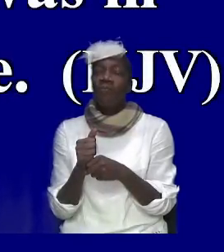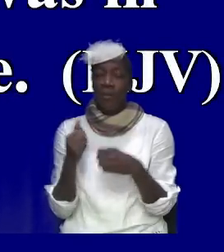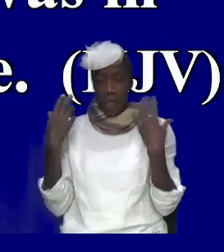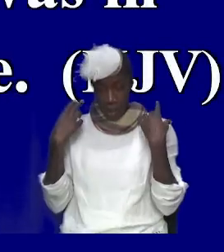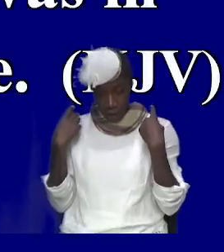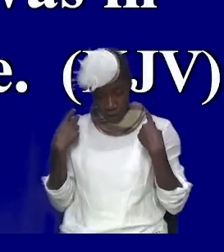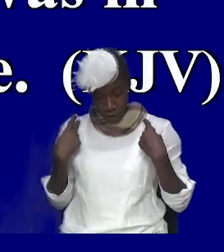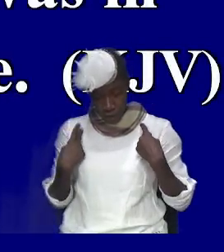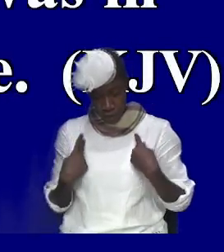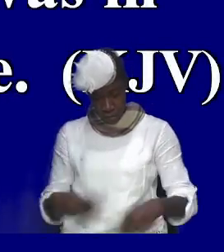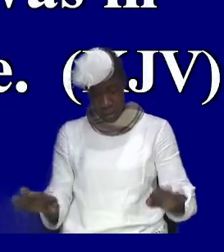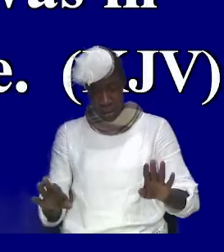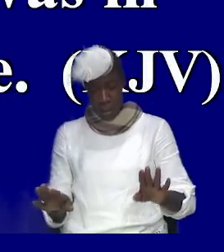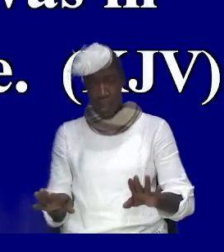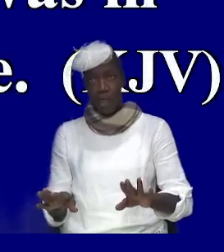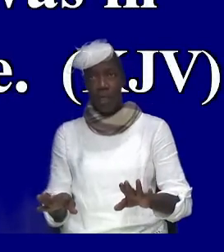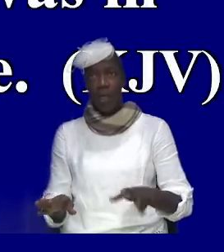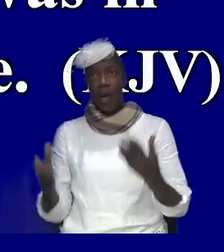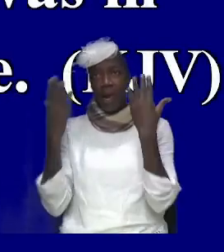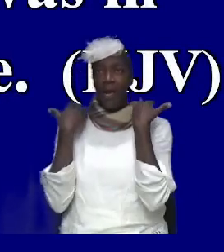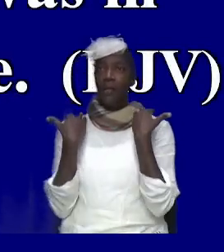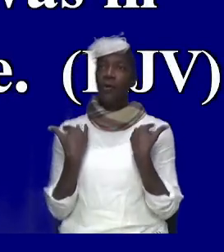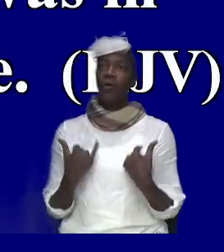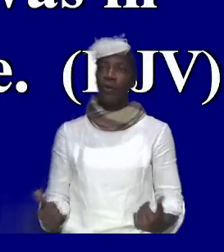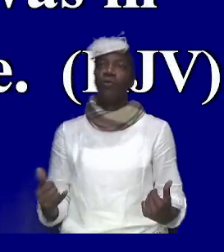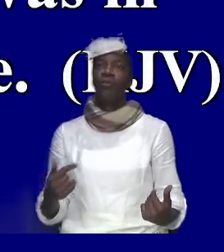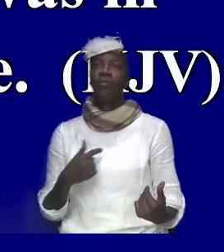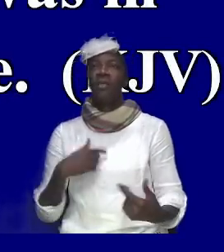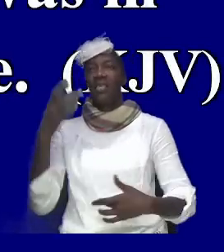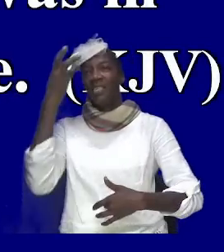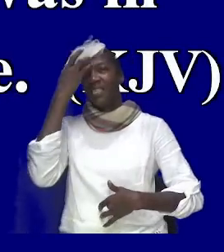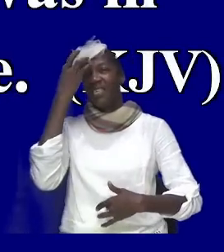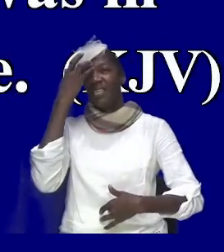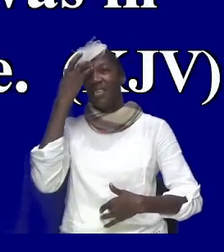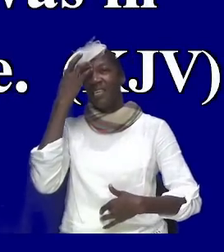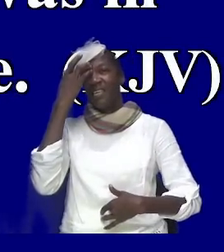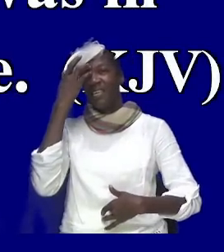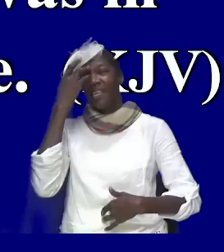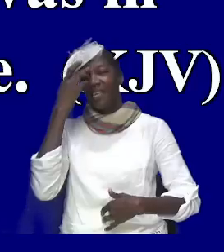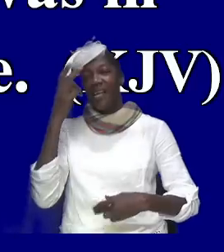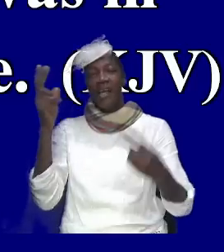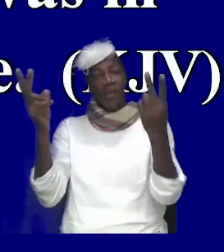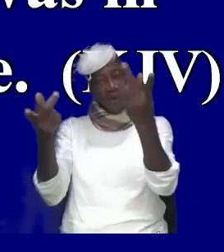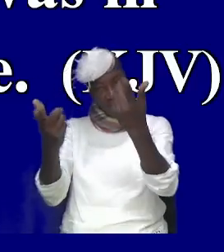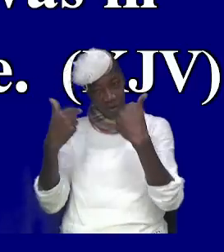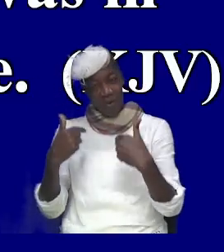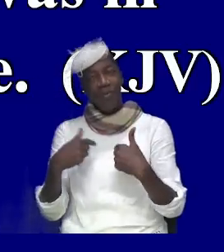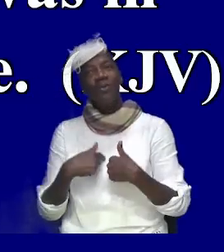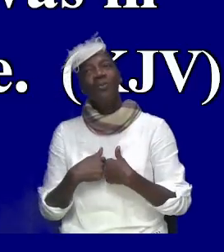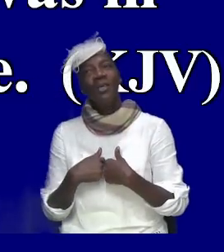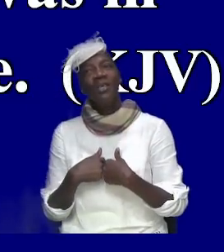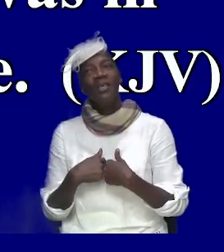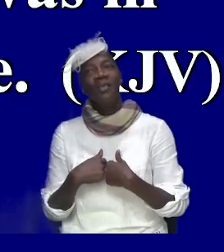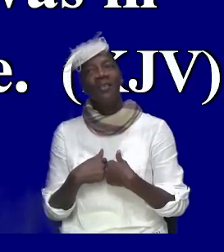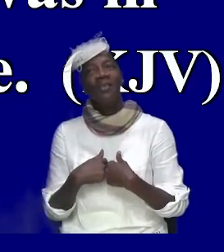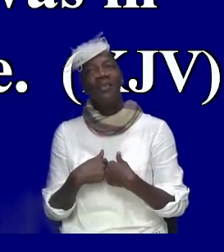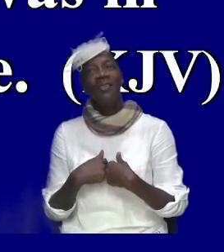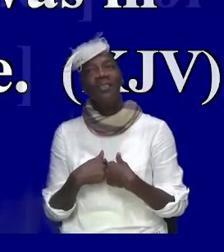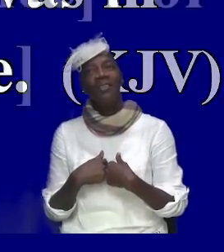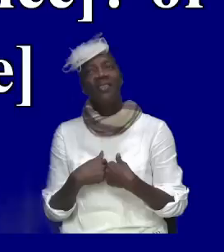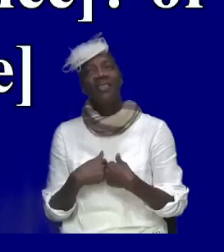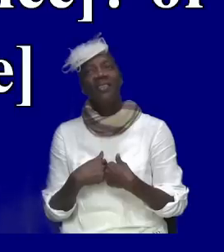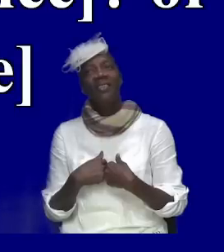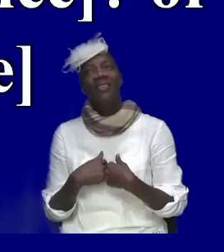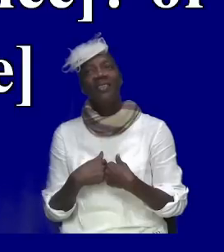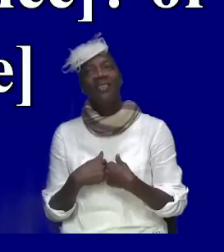Naked, and you clothed me. I was sick, and you visited me. I think we're going on to